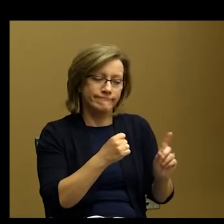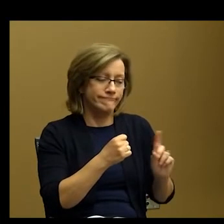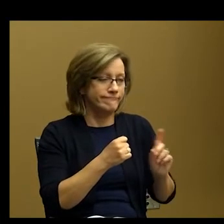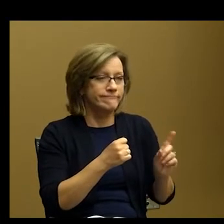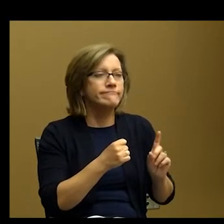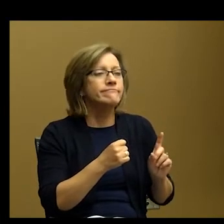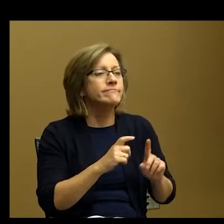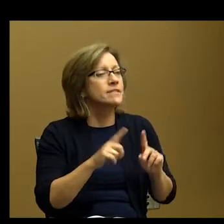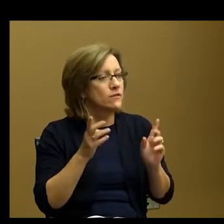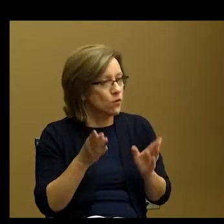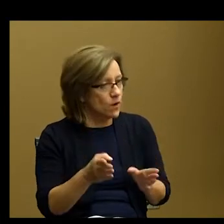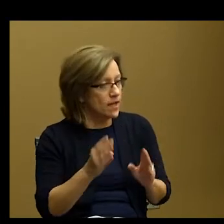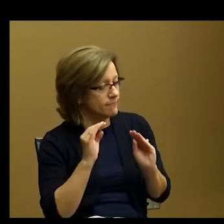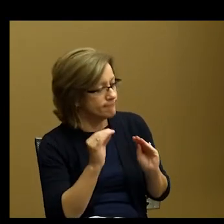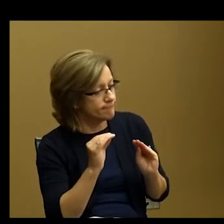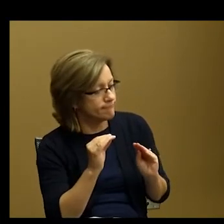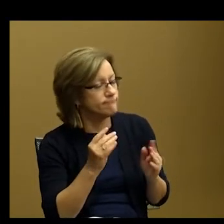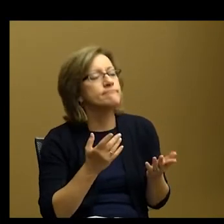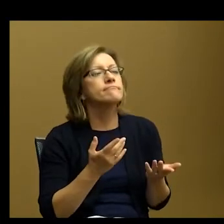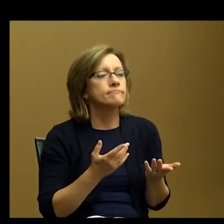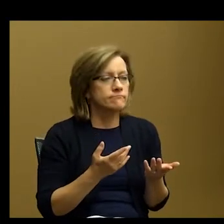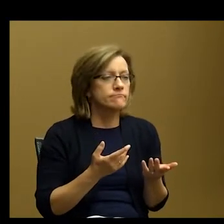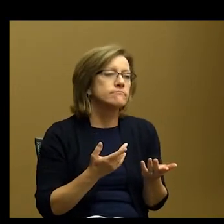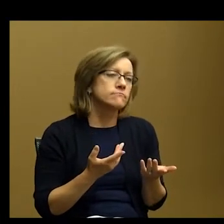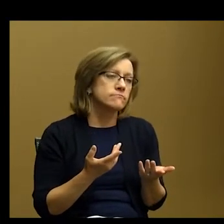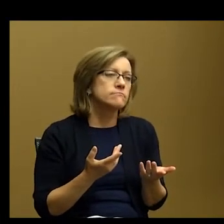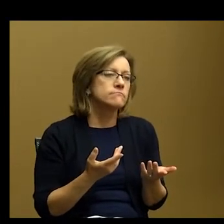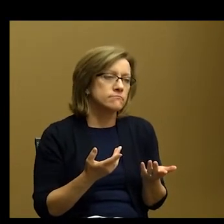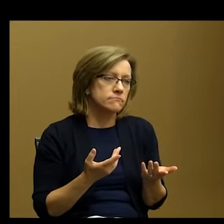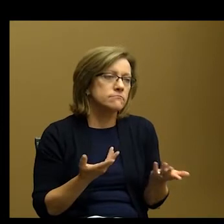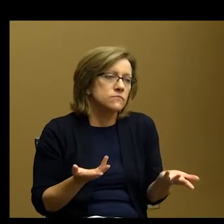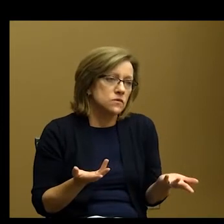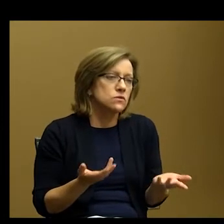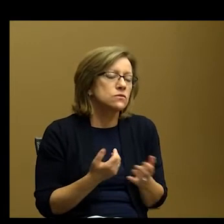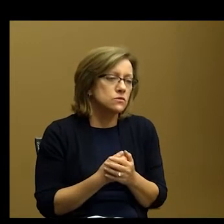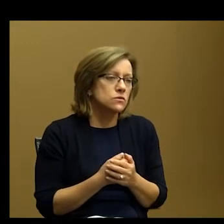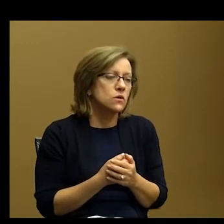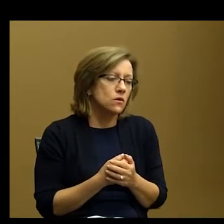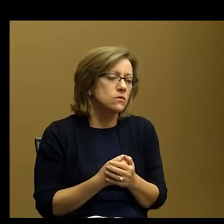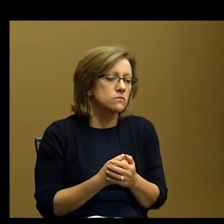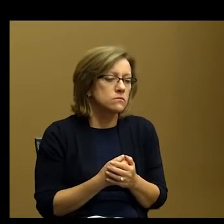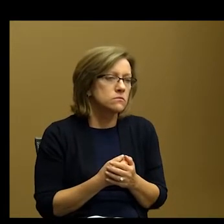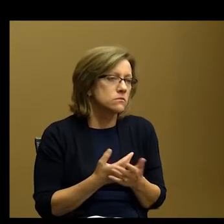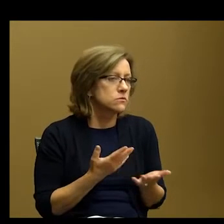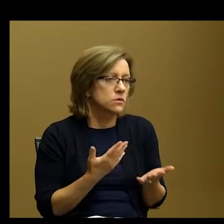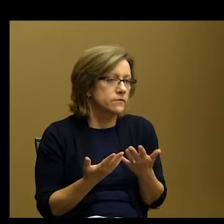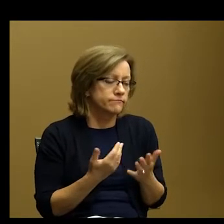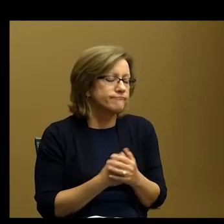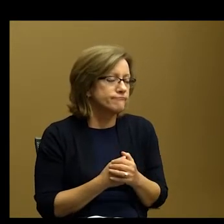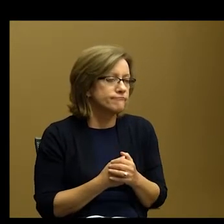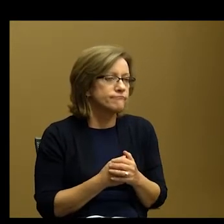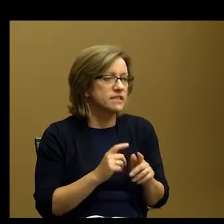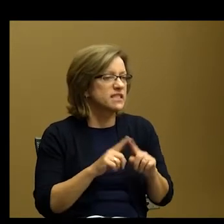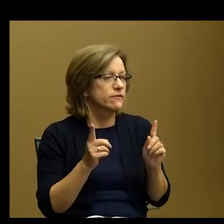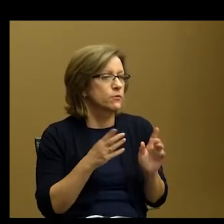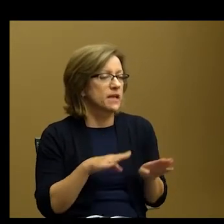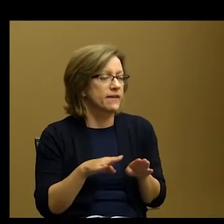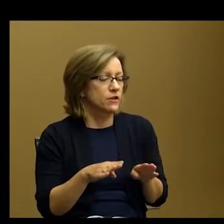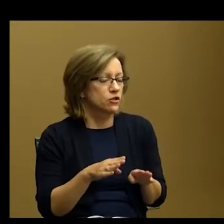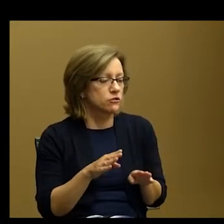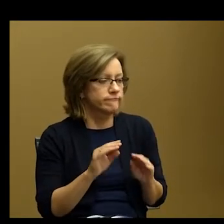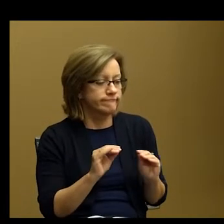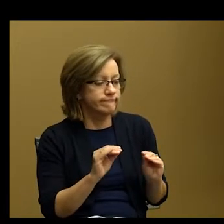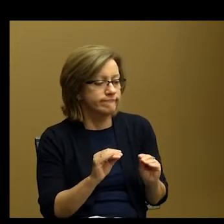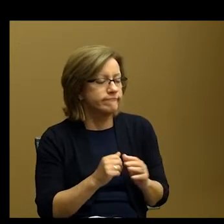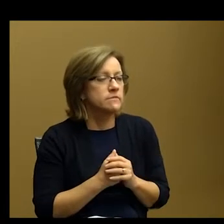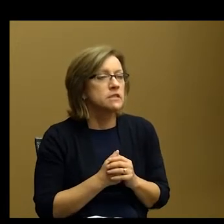it. Then you need to help me by doing something, okay? And